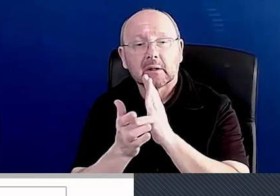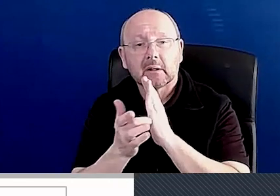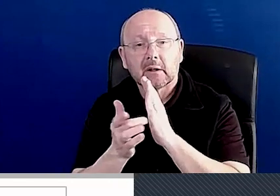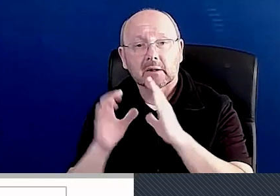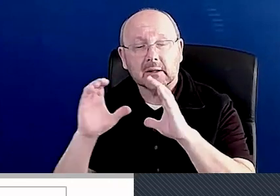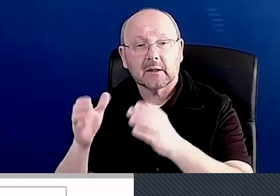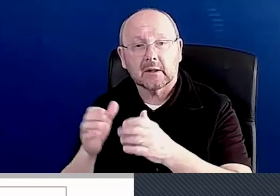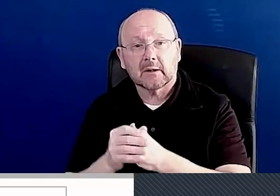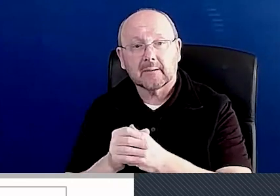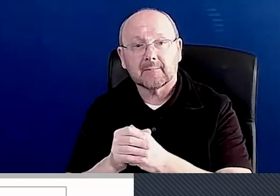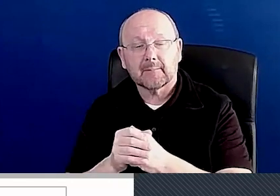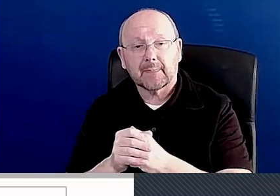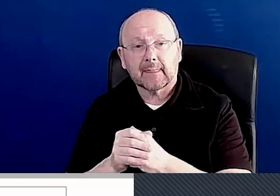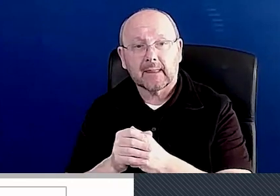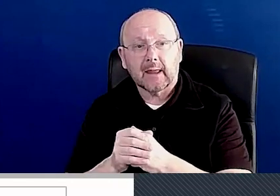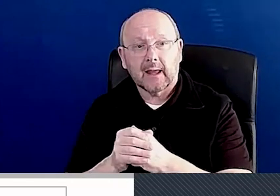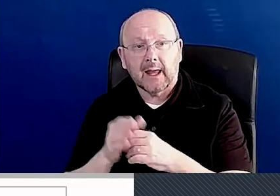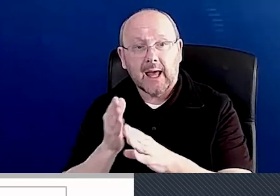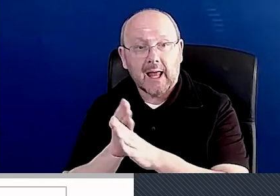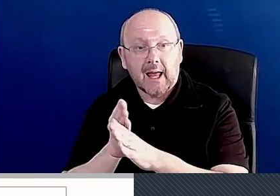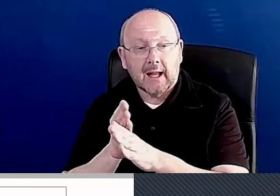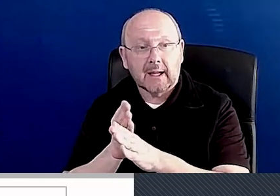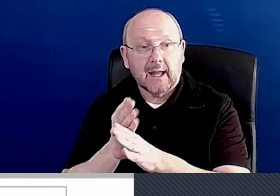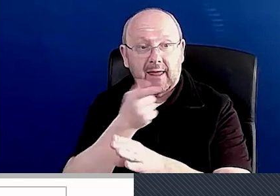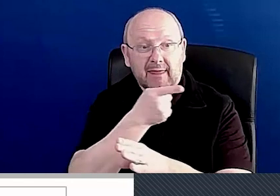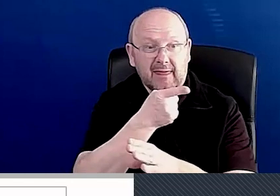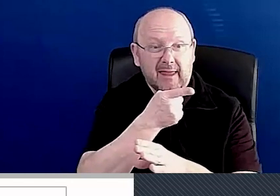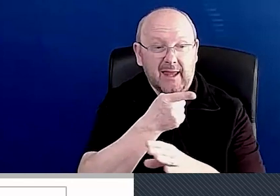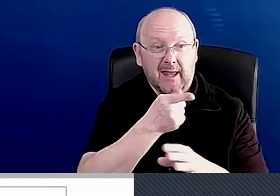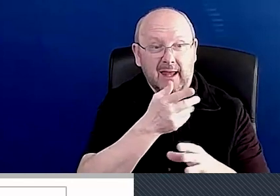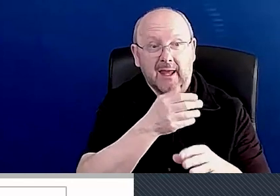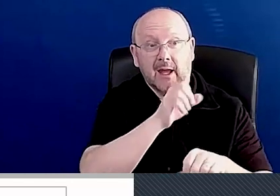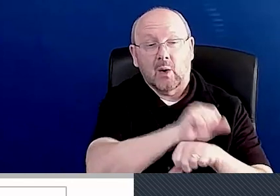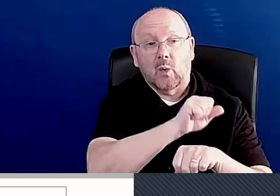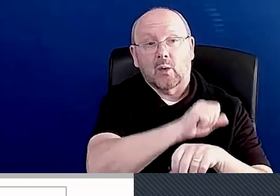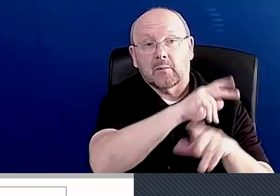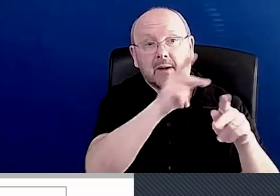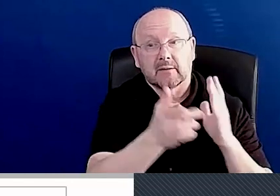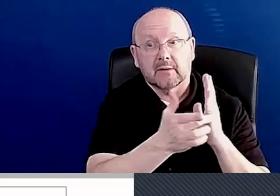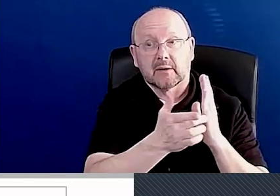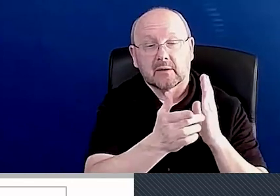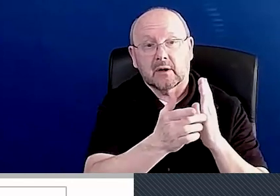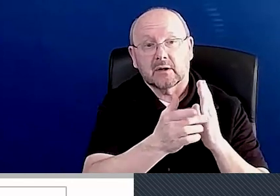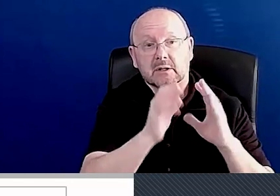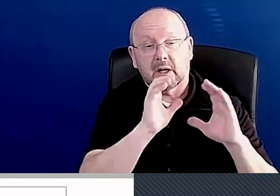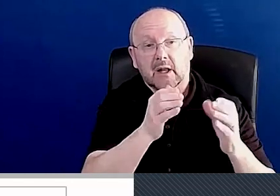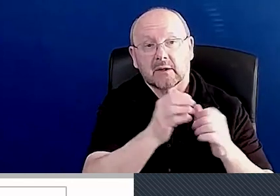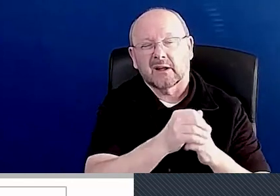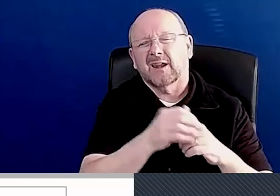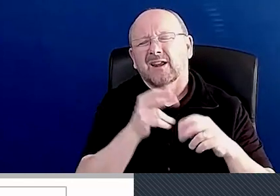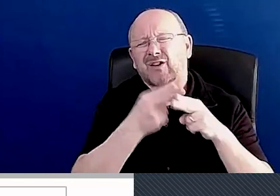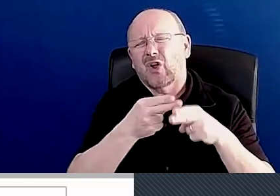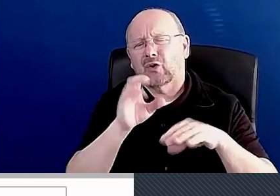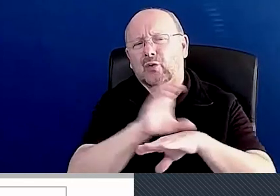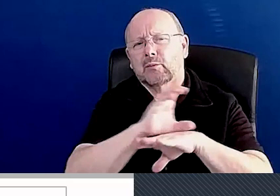are in alignment with their curriculum for their workplace technology course. So our computers in the workplace is what they call it.